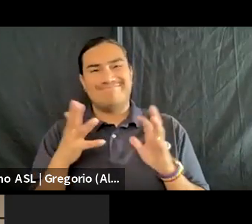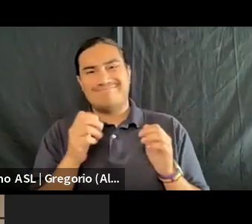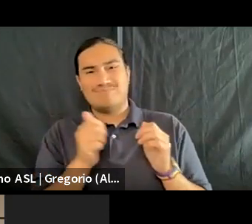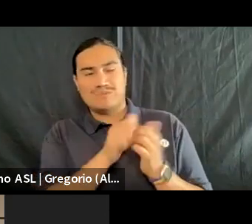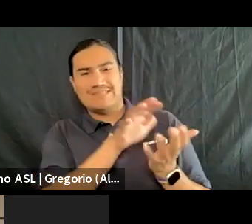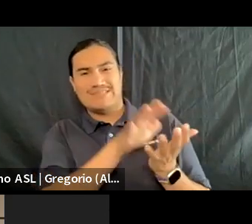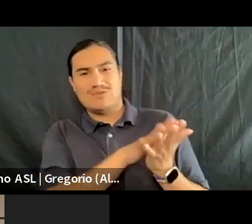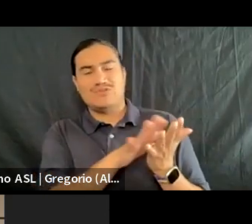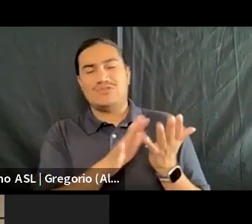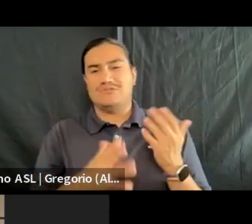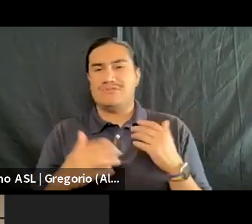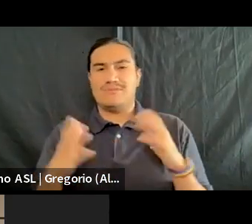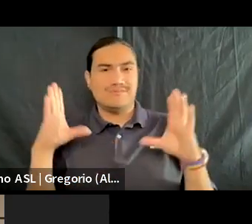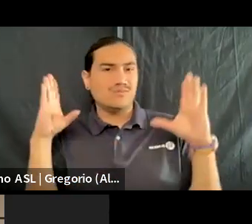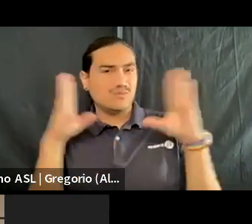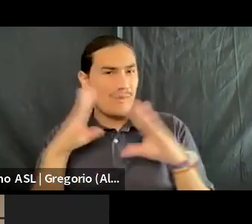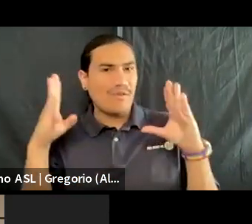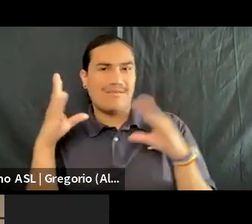a lot of trouble in school.